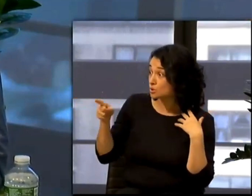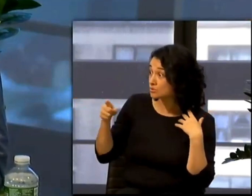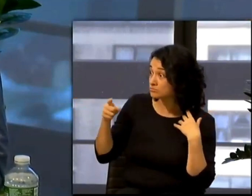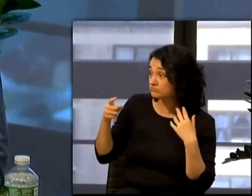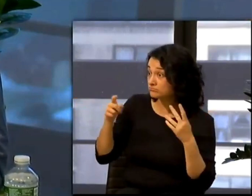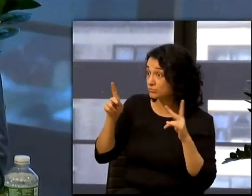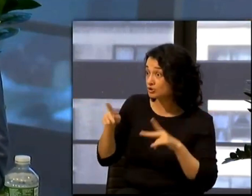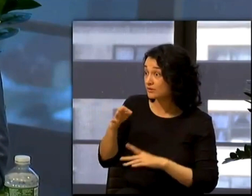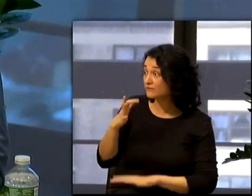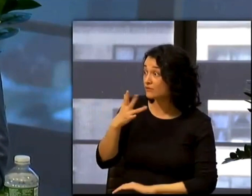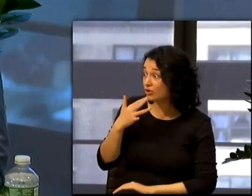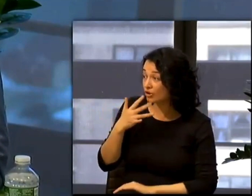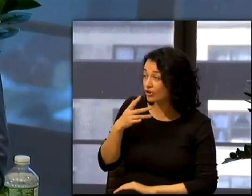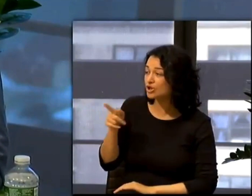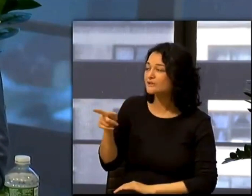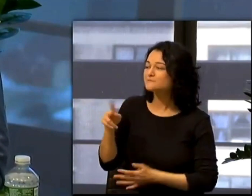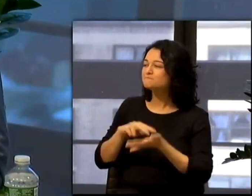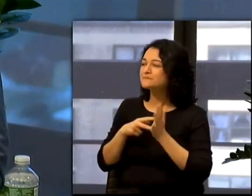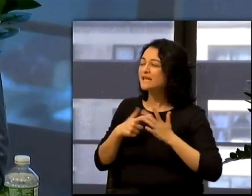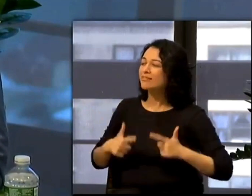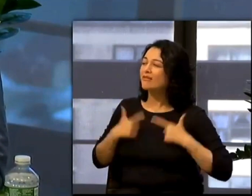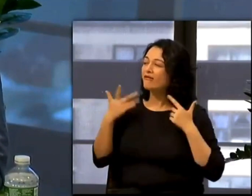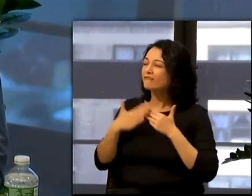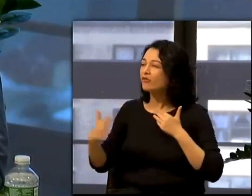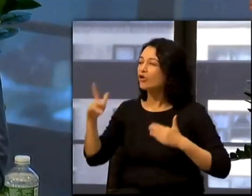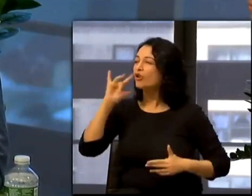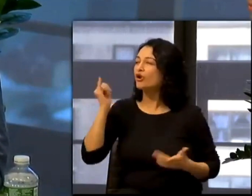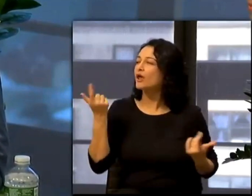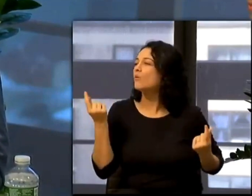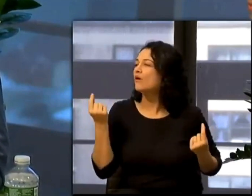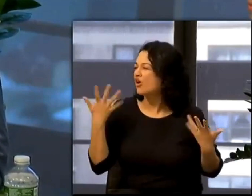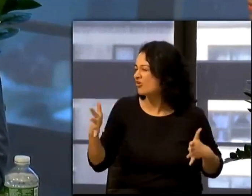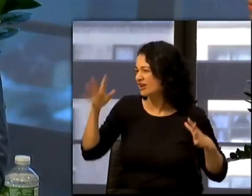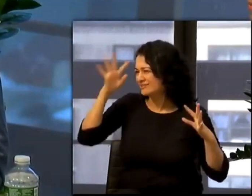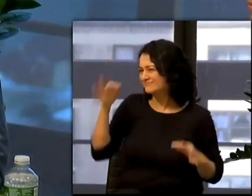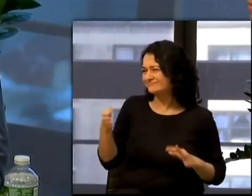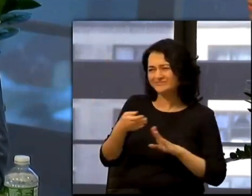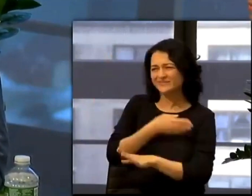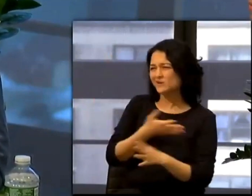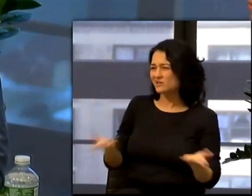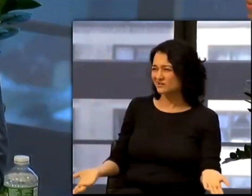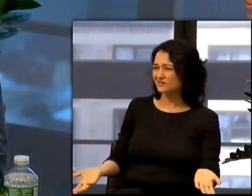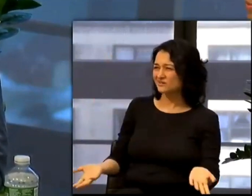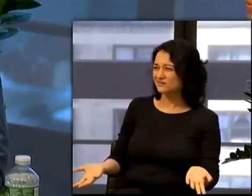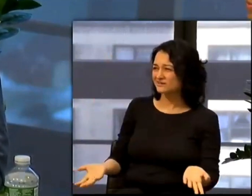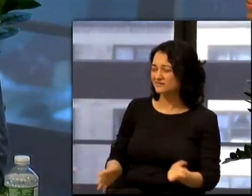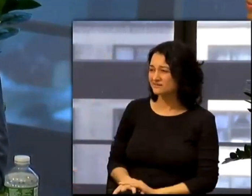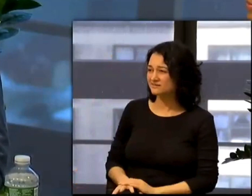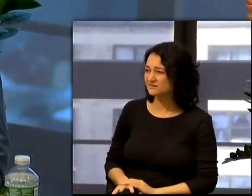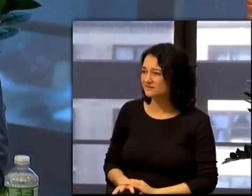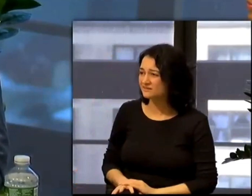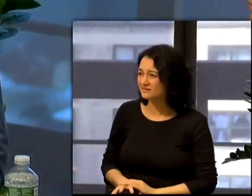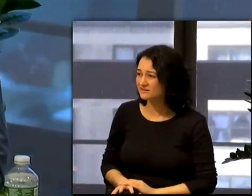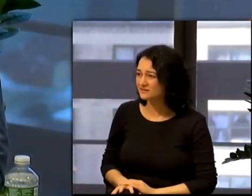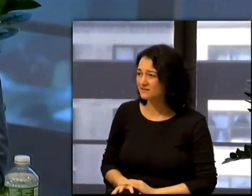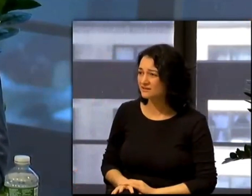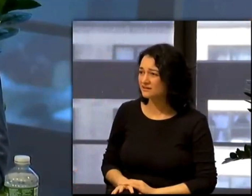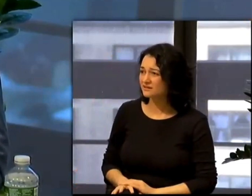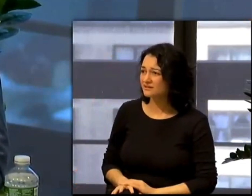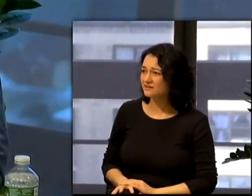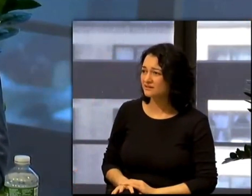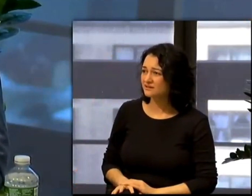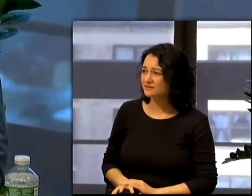the emergency aspect of care, which really should have been focused on short-term survivability